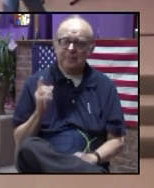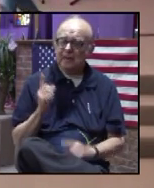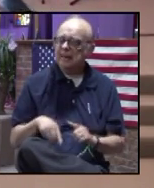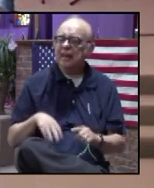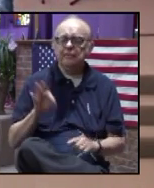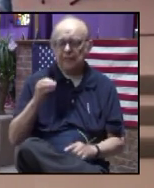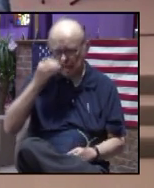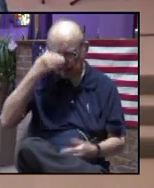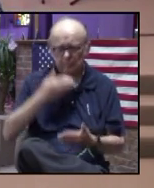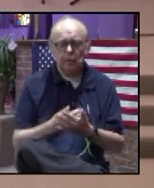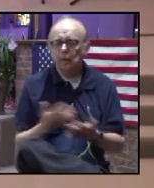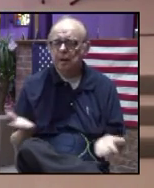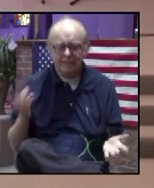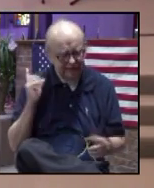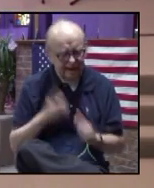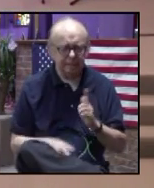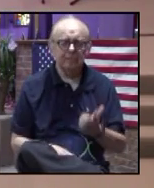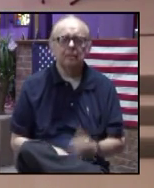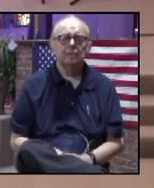him.